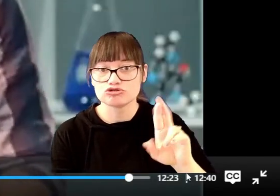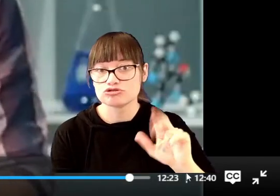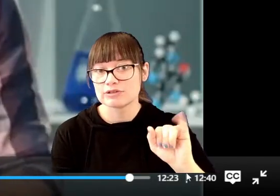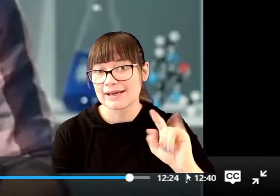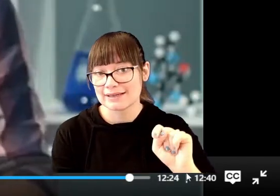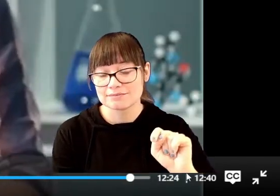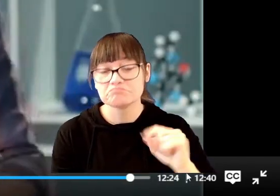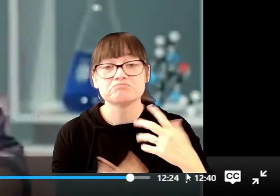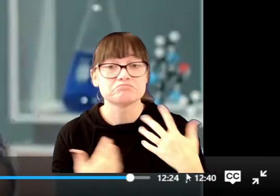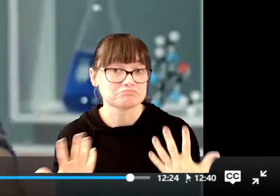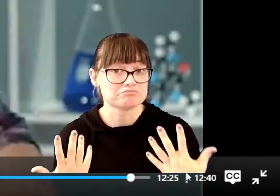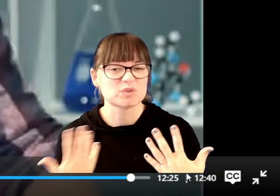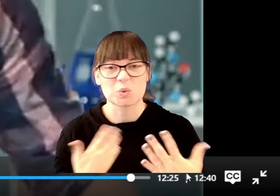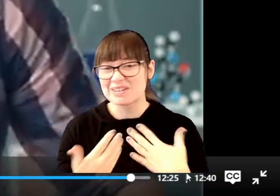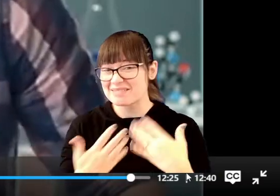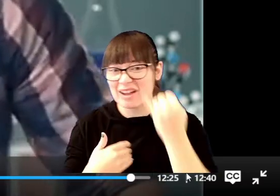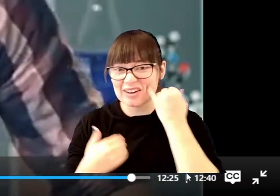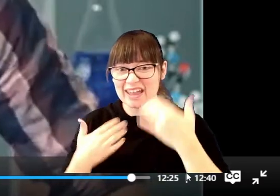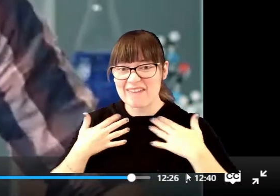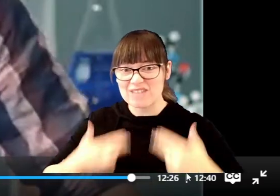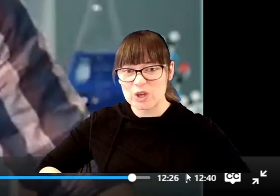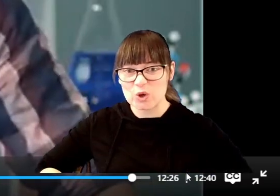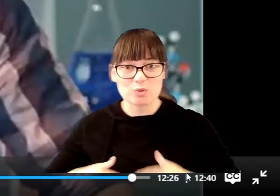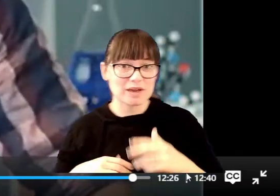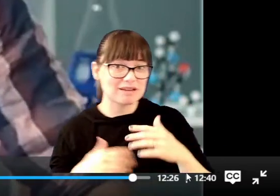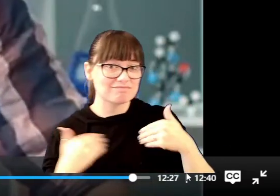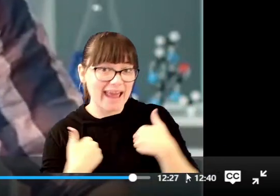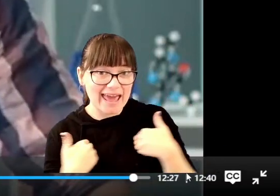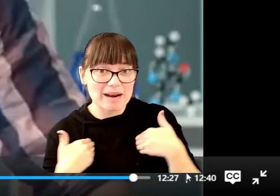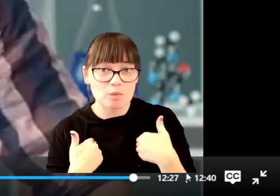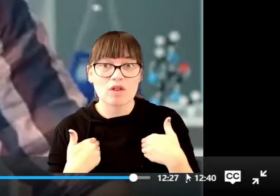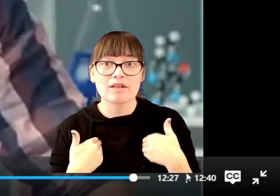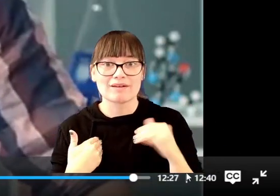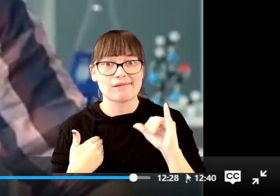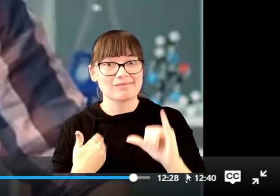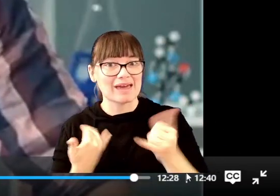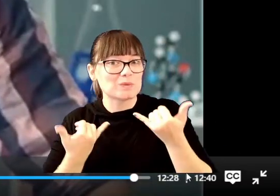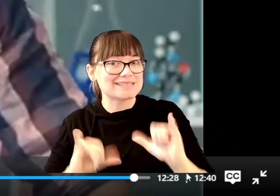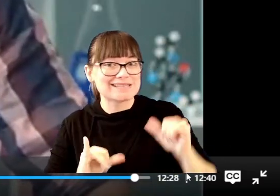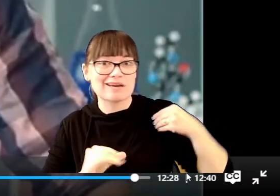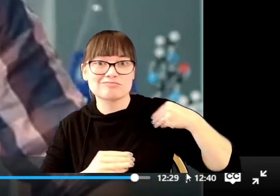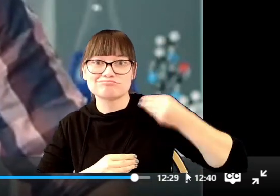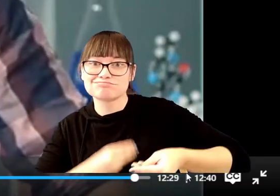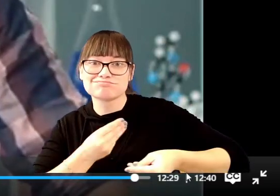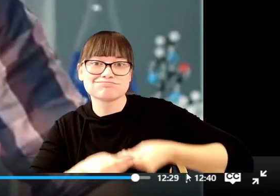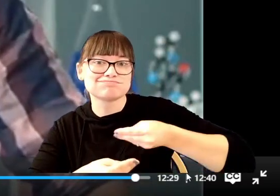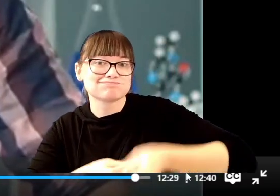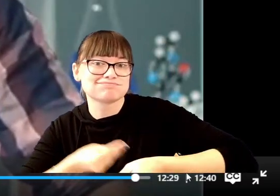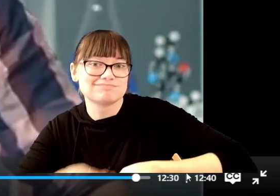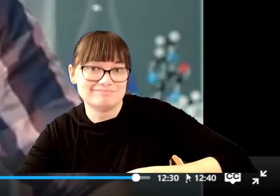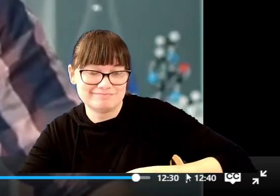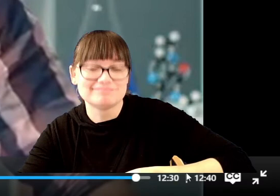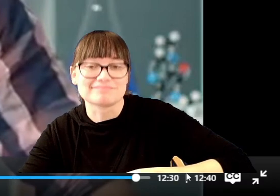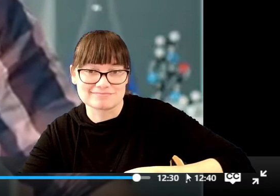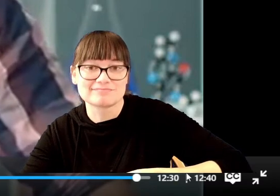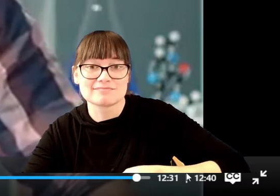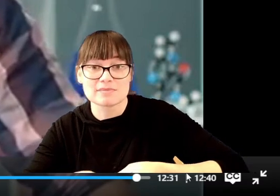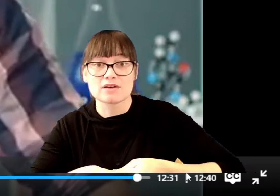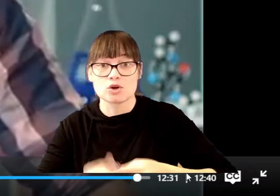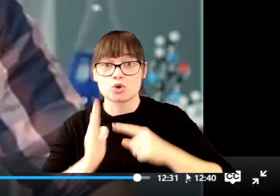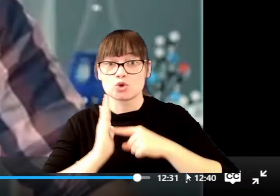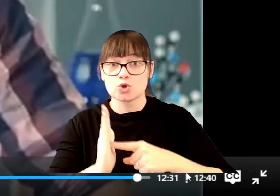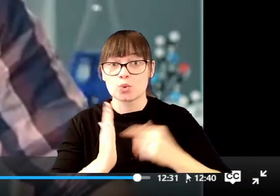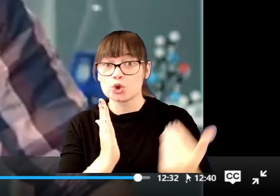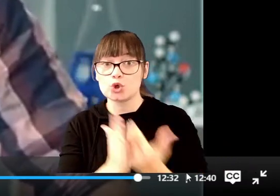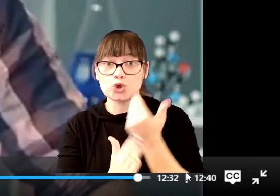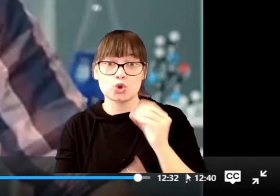otherwise, that inheritance is going to happen. Those traits are going to be passed down from one generation to the next to ensure that new organisms